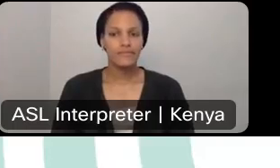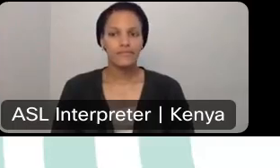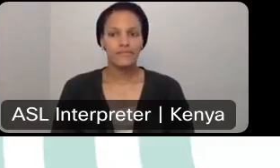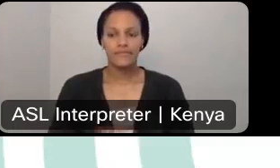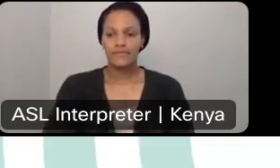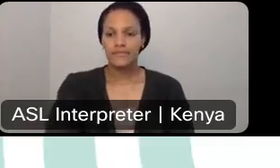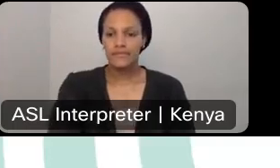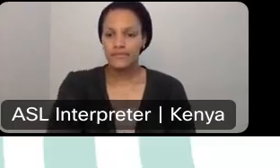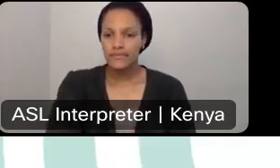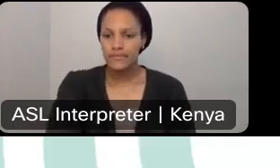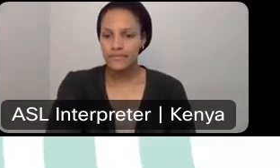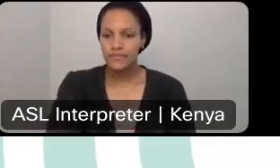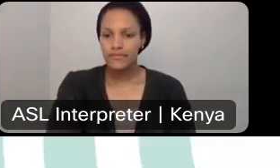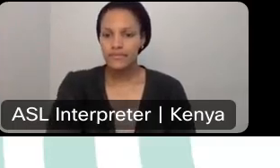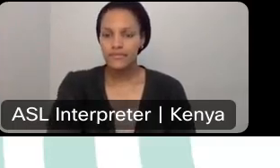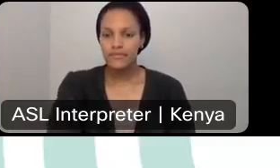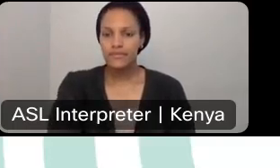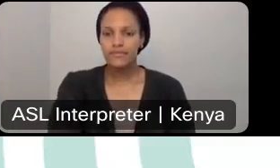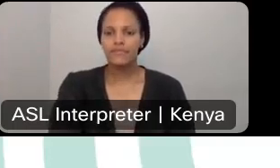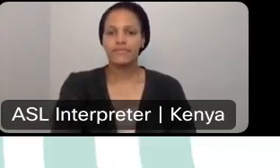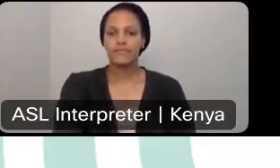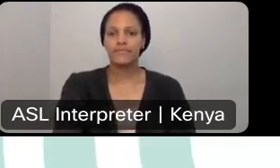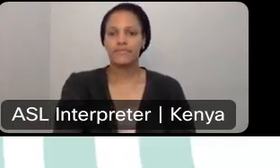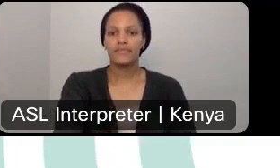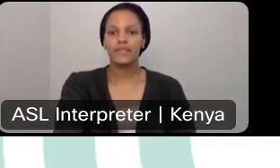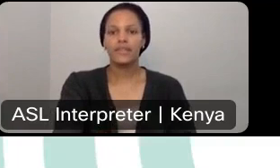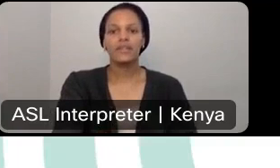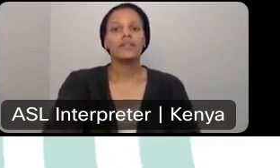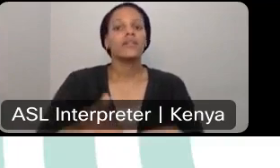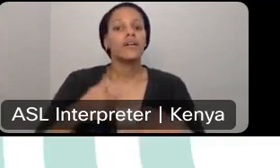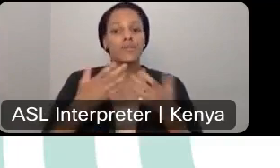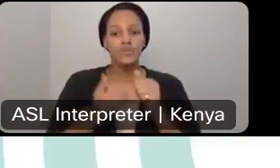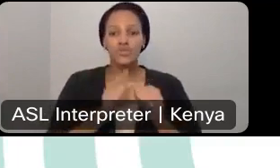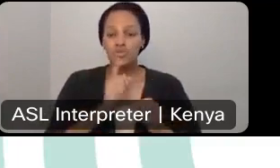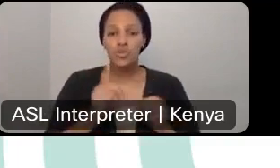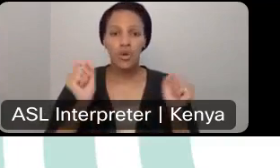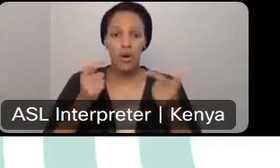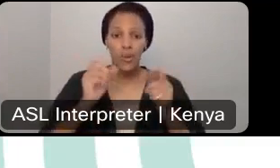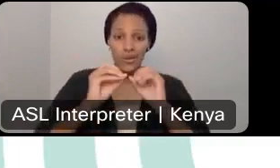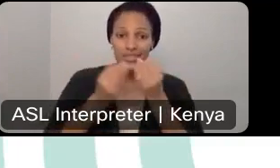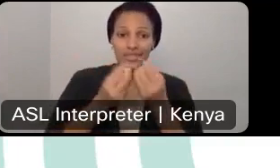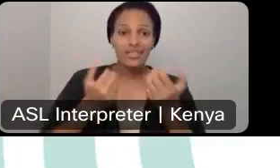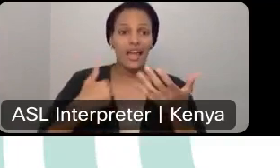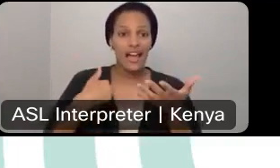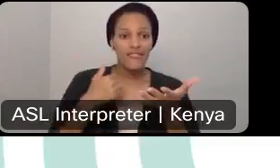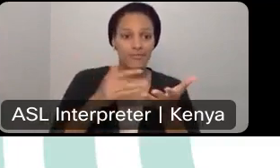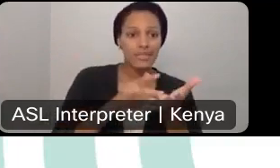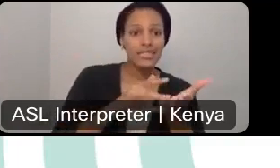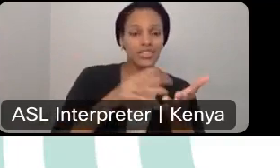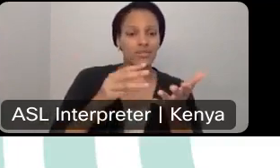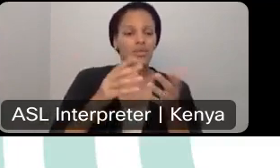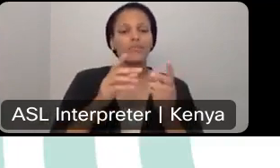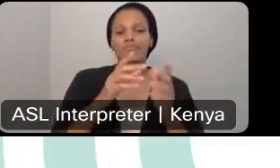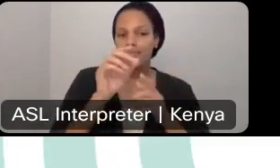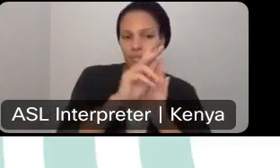We want to be sure that organizations have medication policies in place that support autonomy and